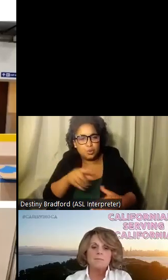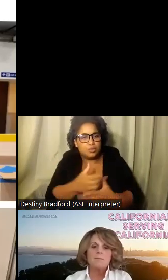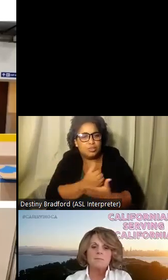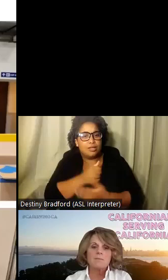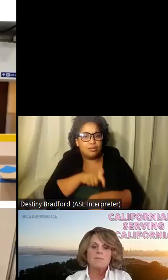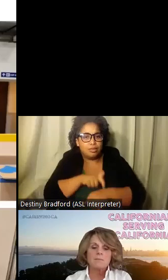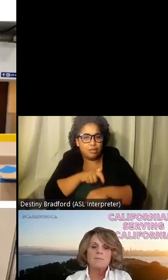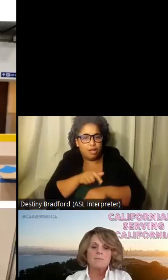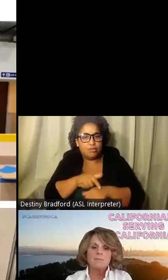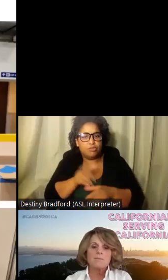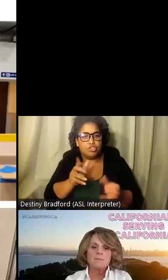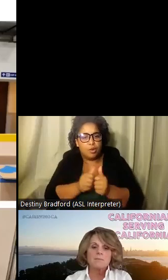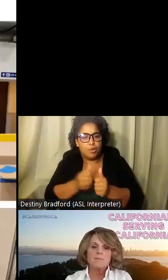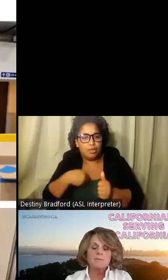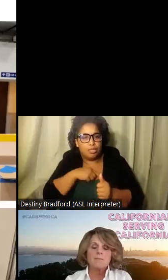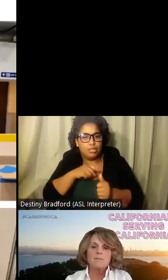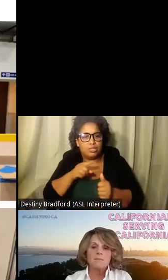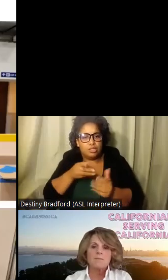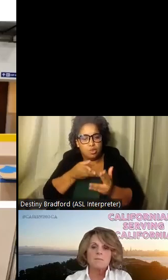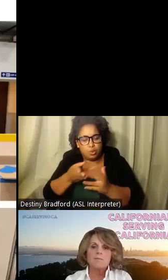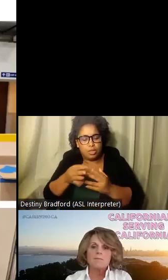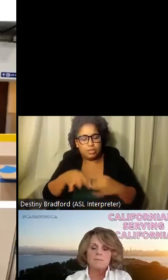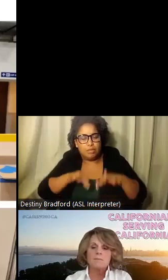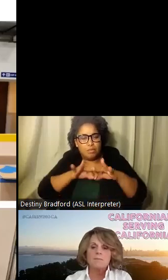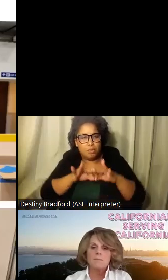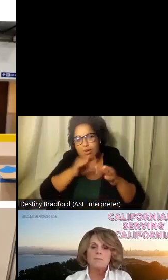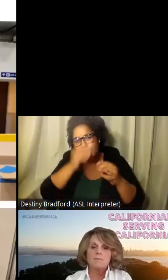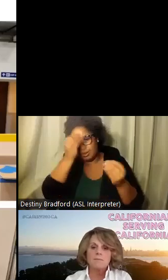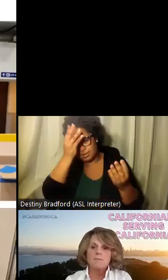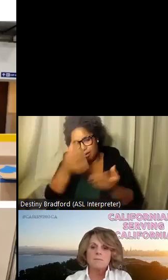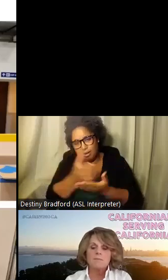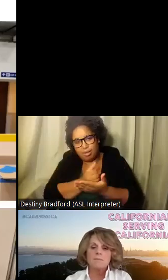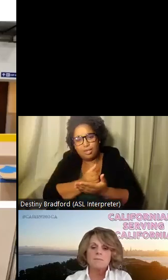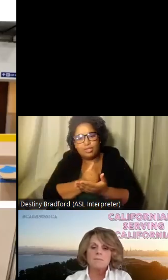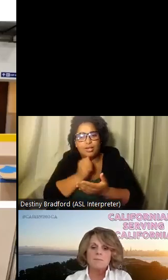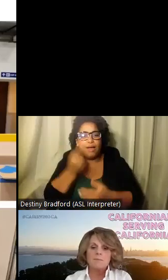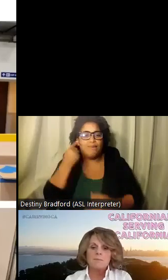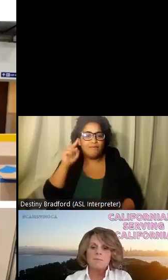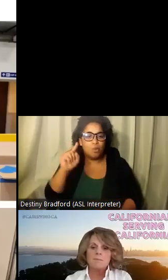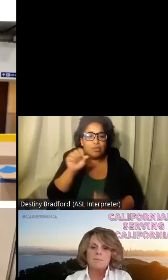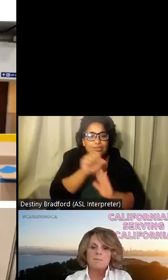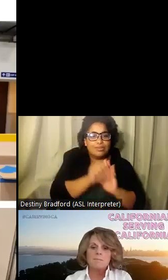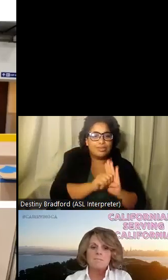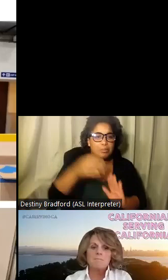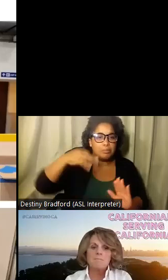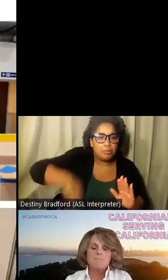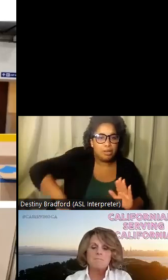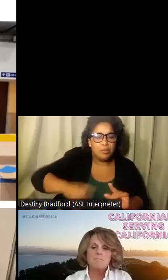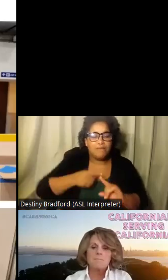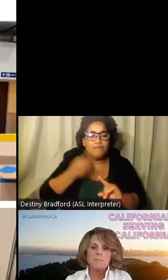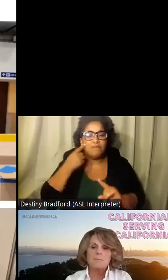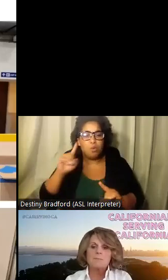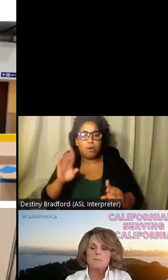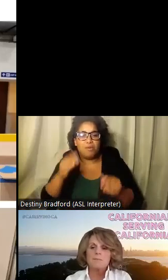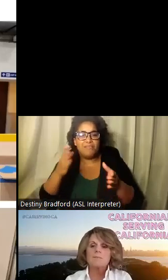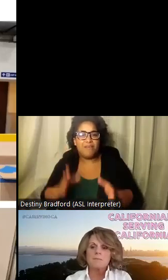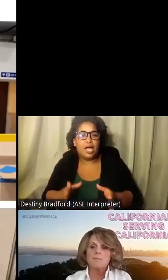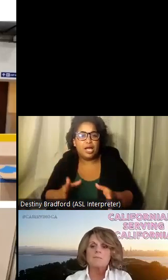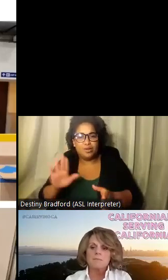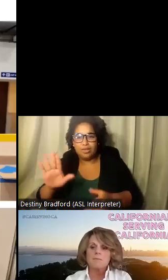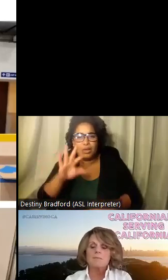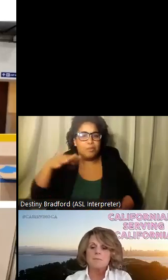to talk through this really important data collection, not just for state benefit, but for provider benefit as